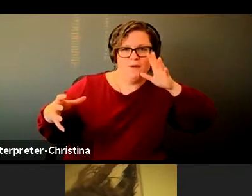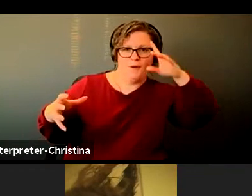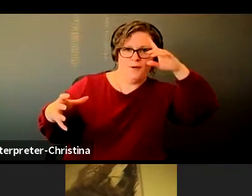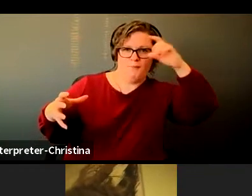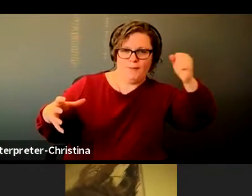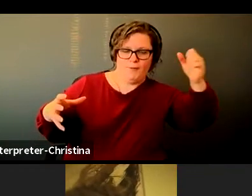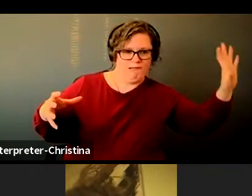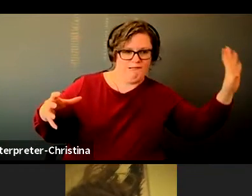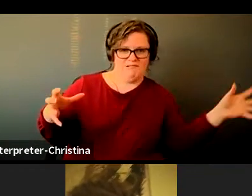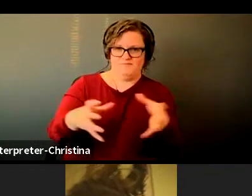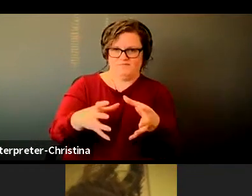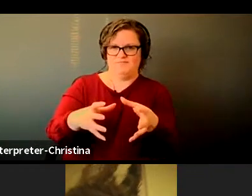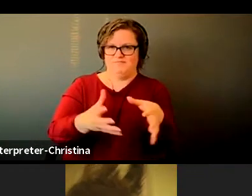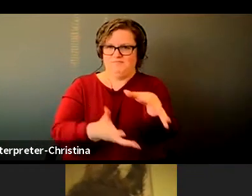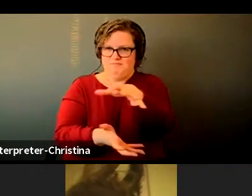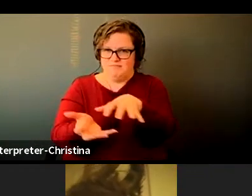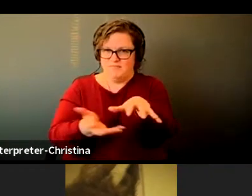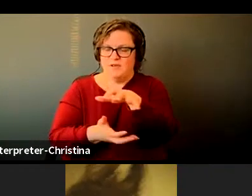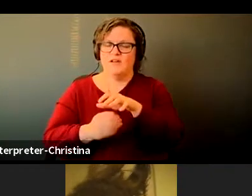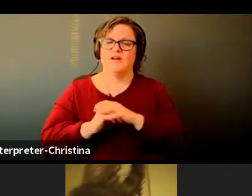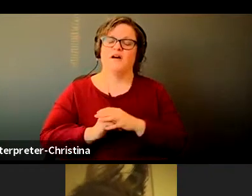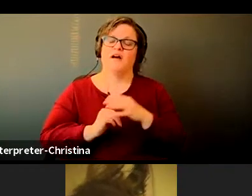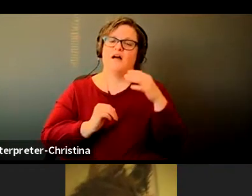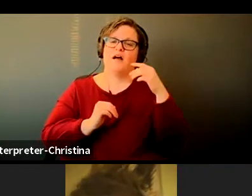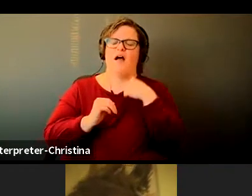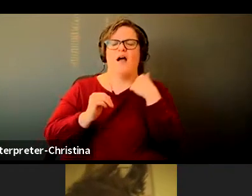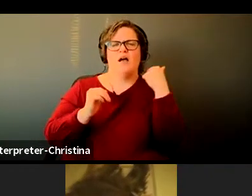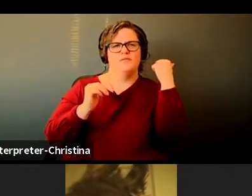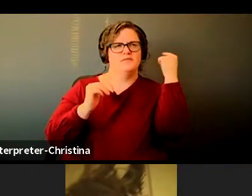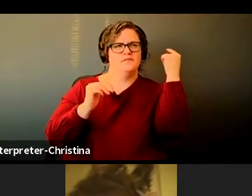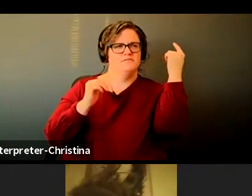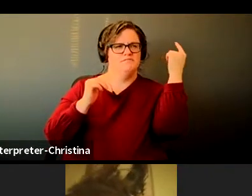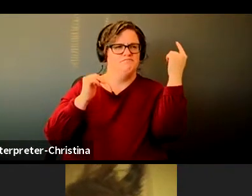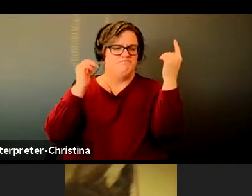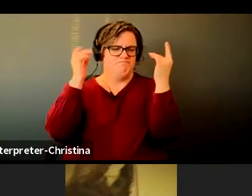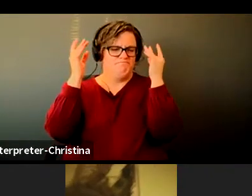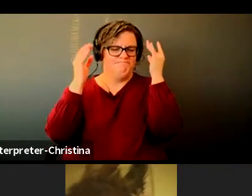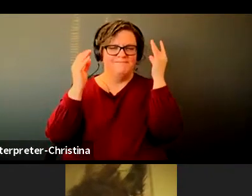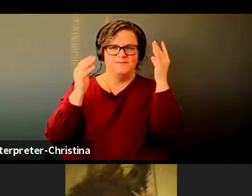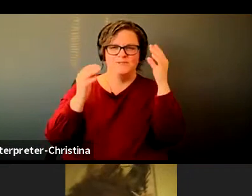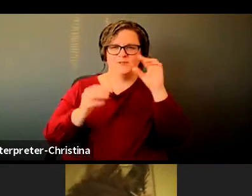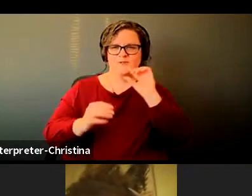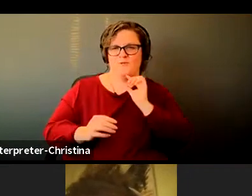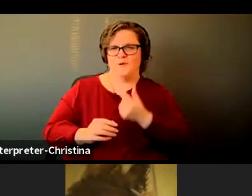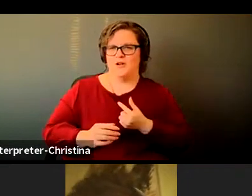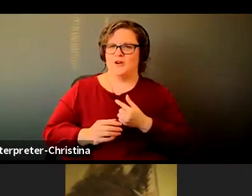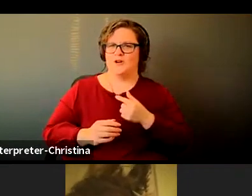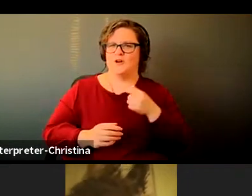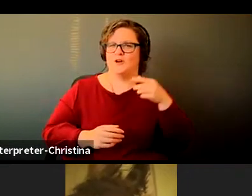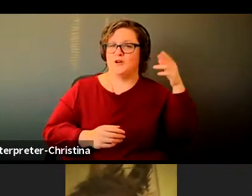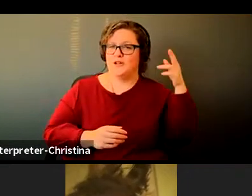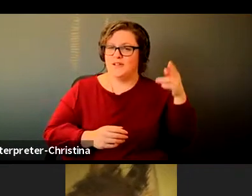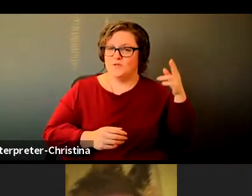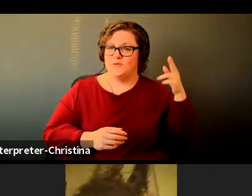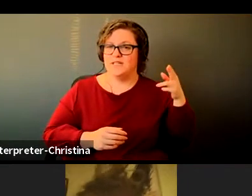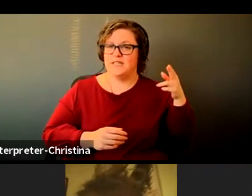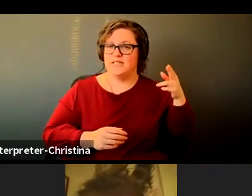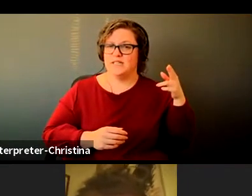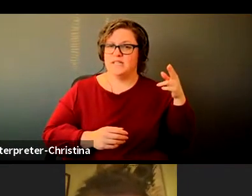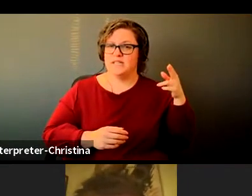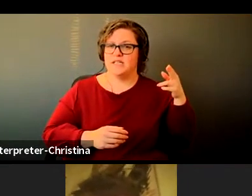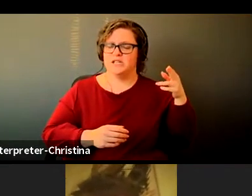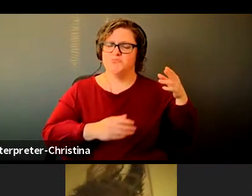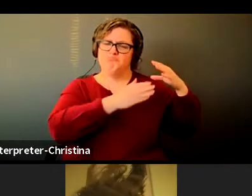like queer histories and femme history has always been kind of one that might incorporate